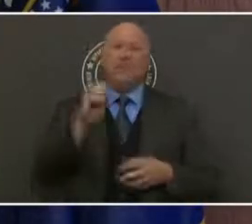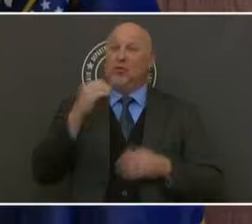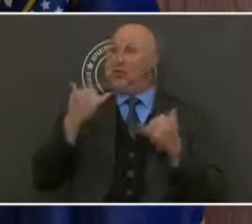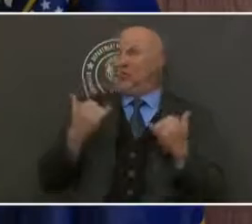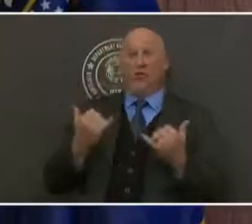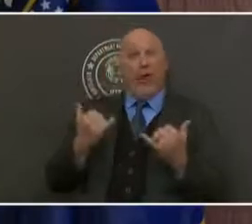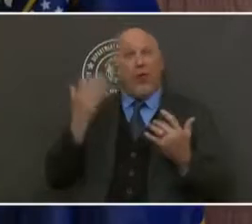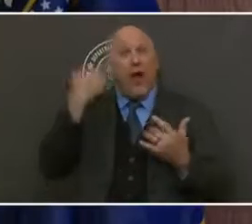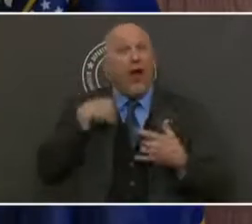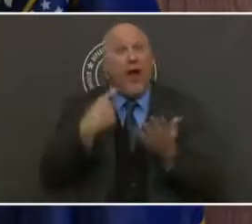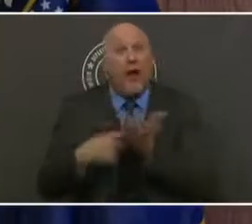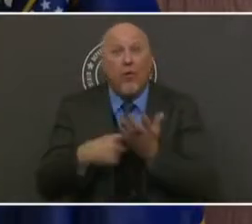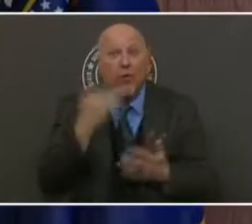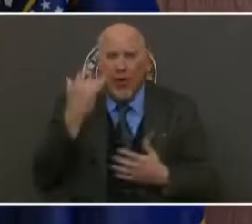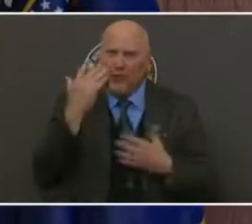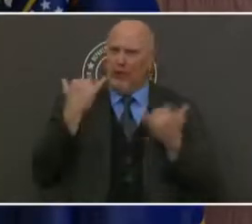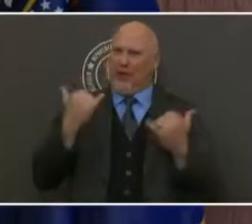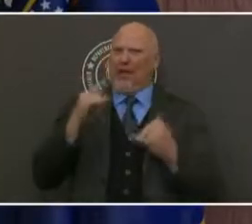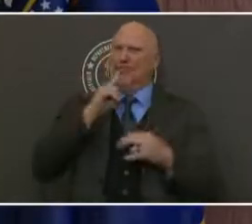shakeout.org/Utah. That's